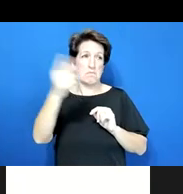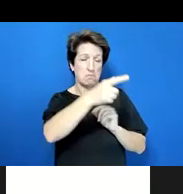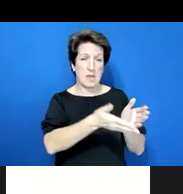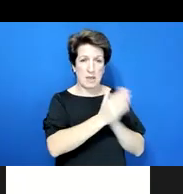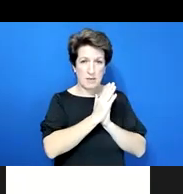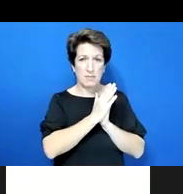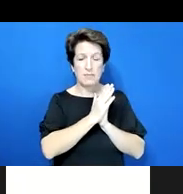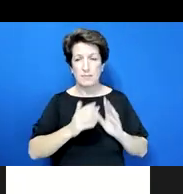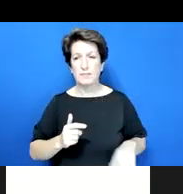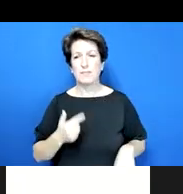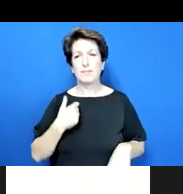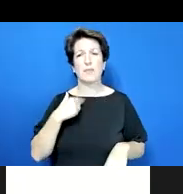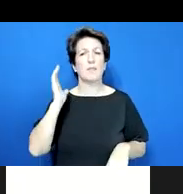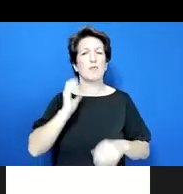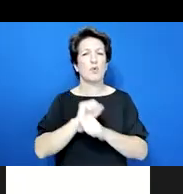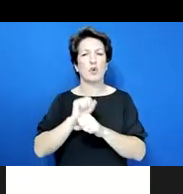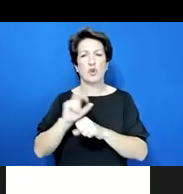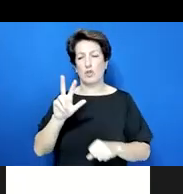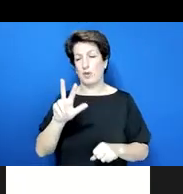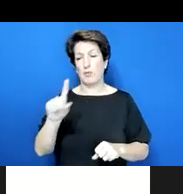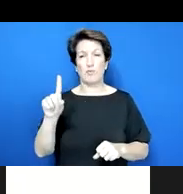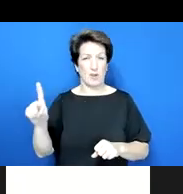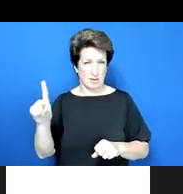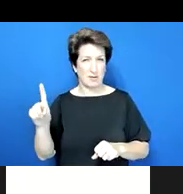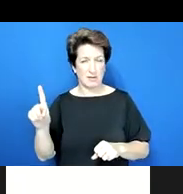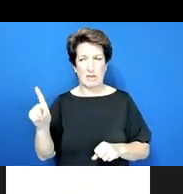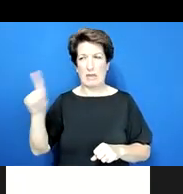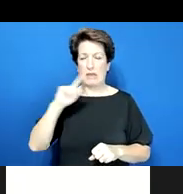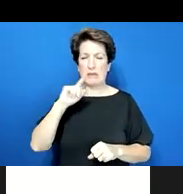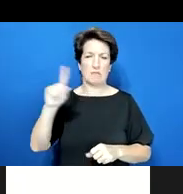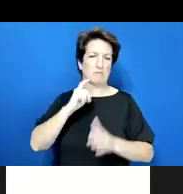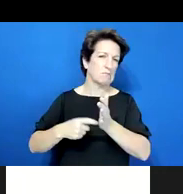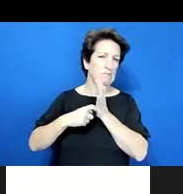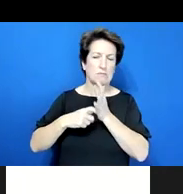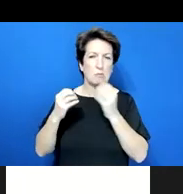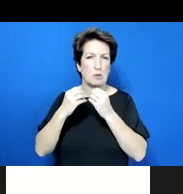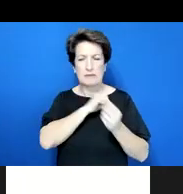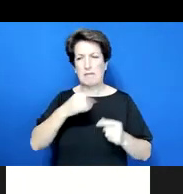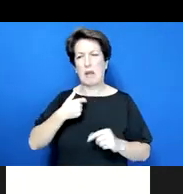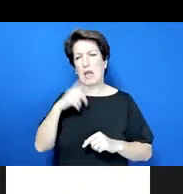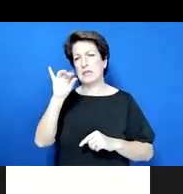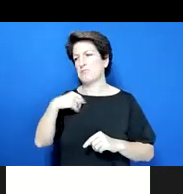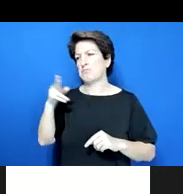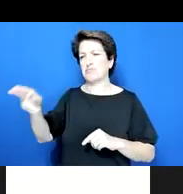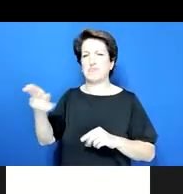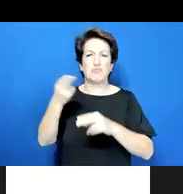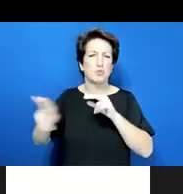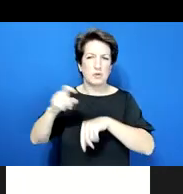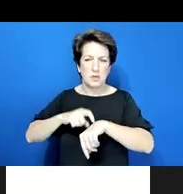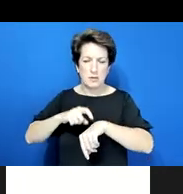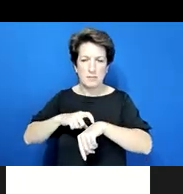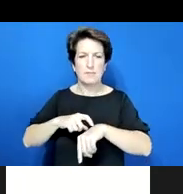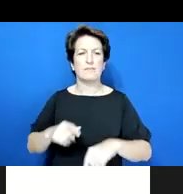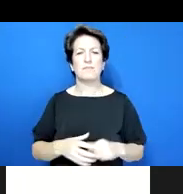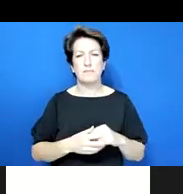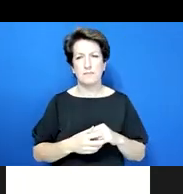time working at 311 at the beginning of the pandemic because they had so much need. And, you know, certainly the way that that